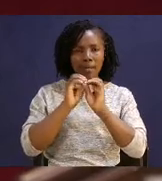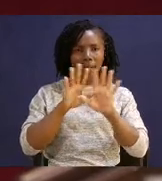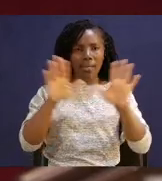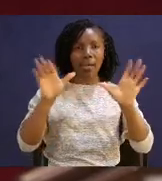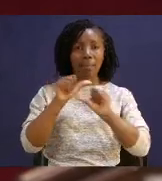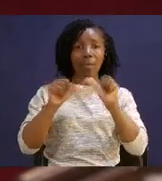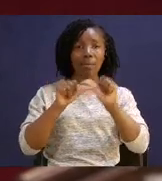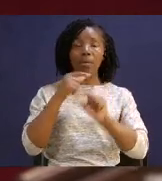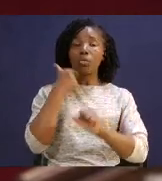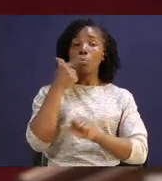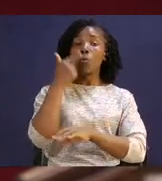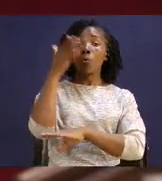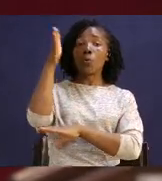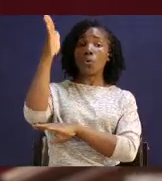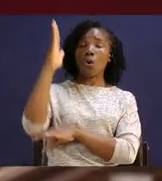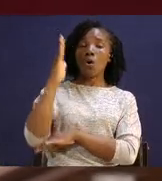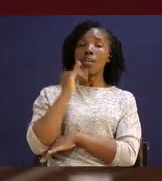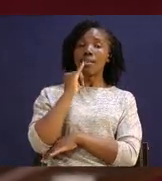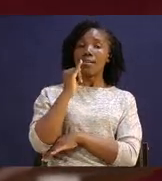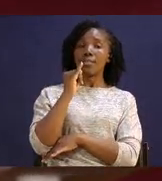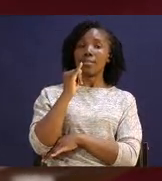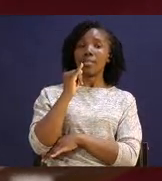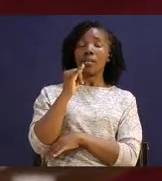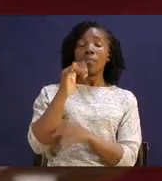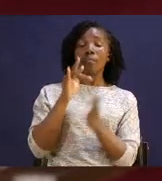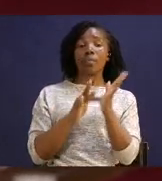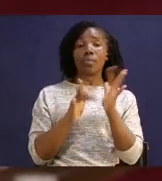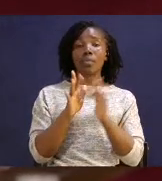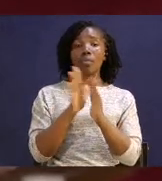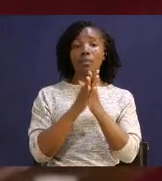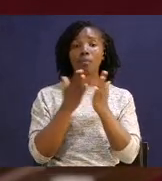says, according to your faith,